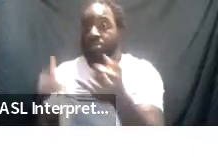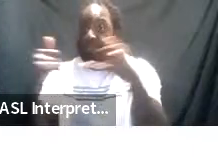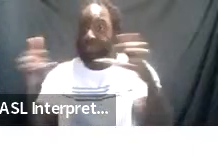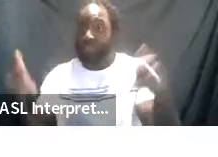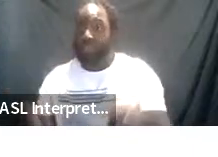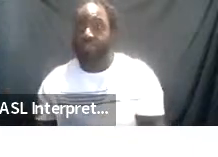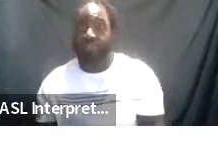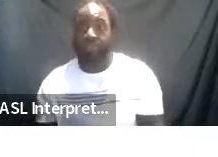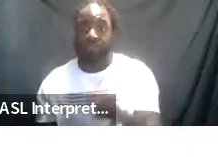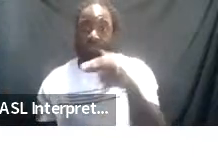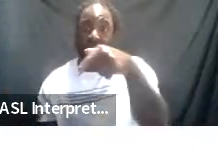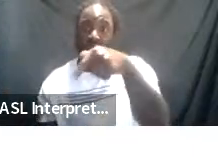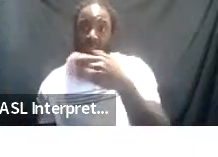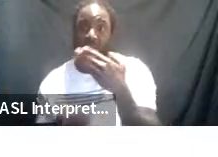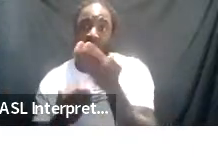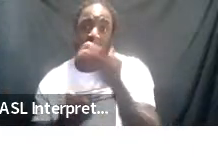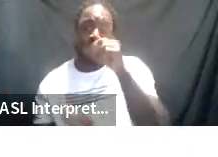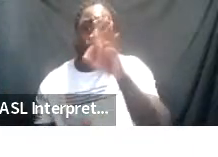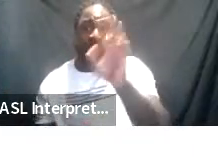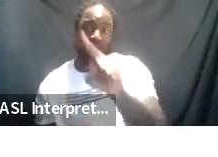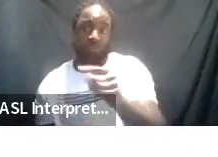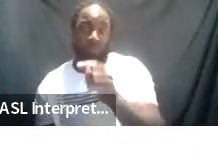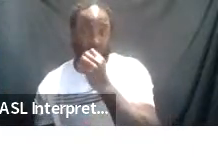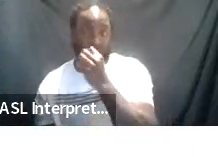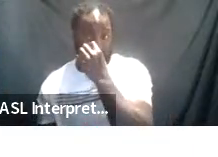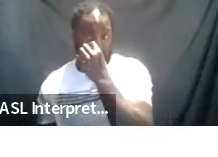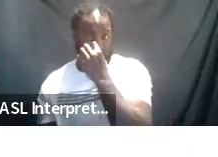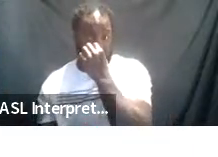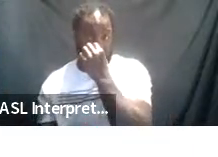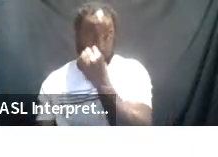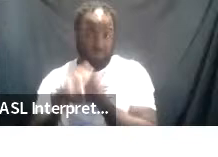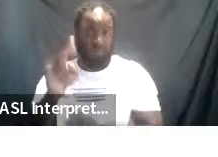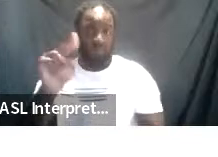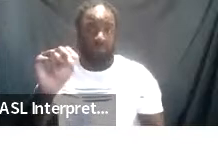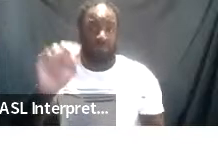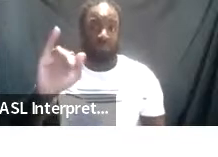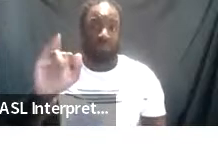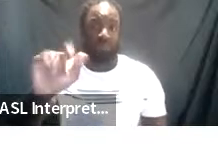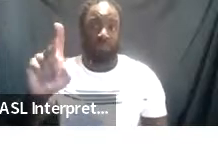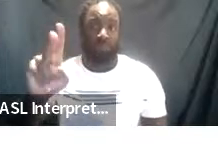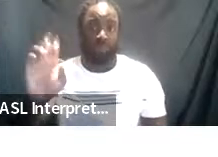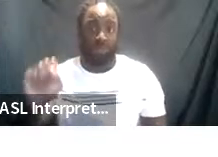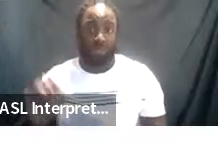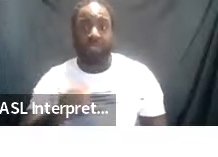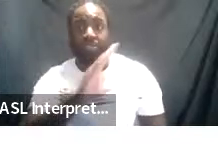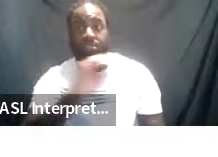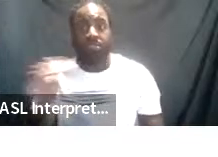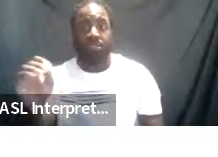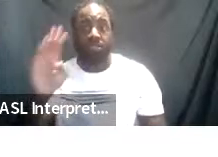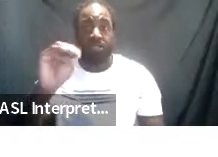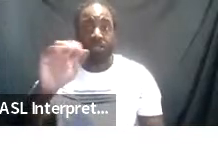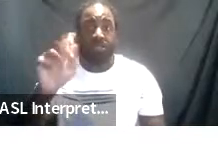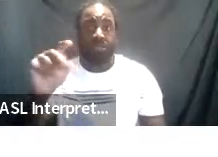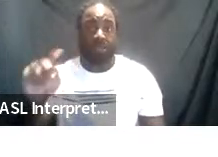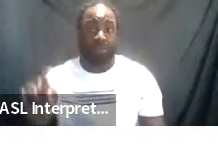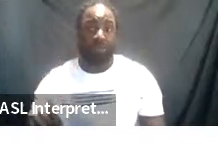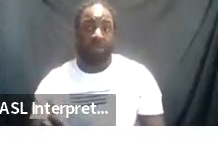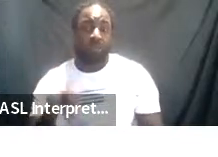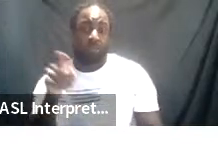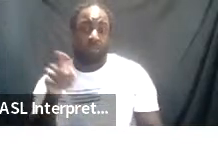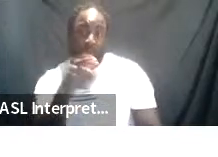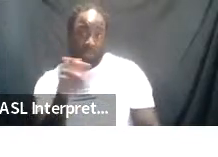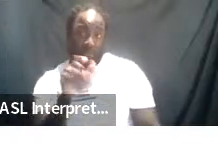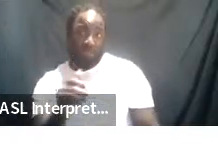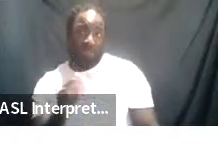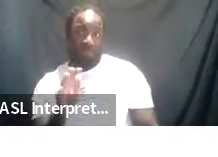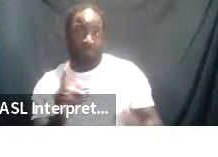Thank you for your questions, Gail. Nihilus and Matt, I think if you might want to address these questions. Yeah,